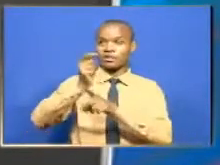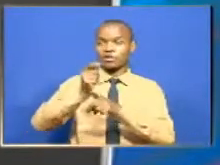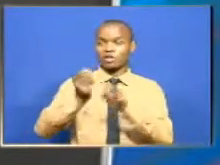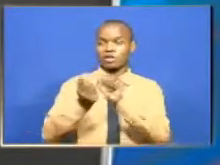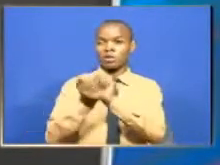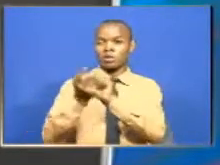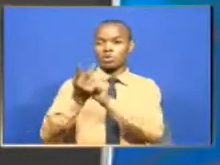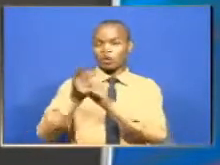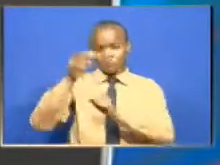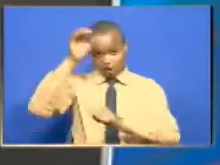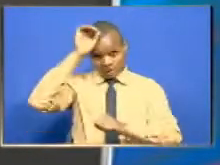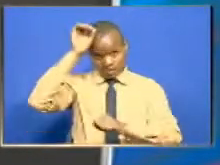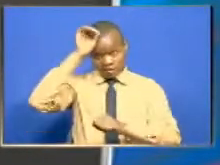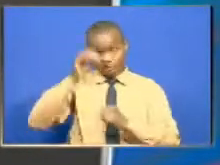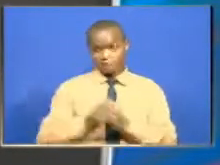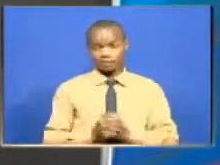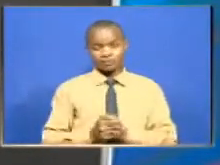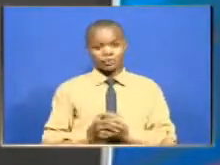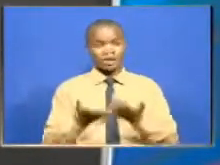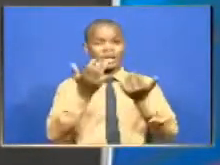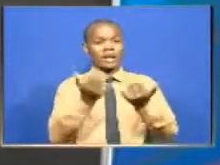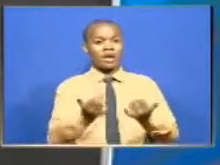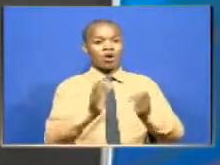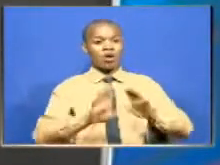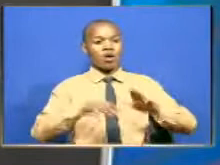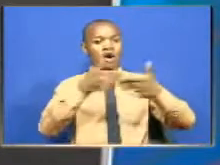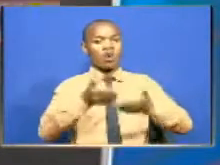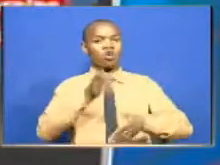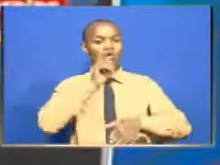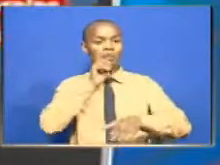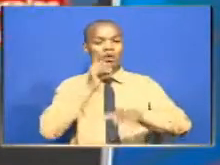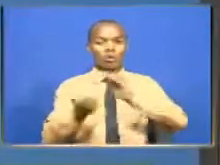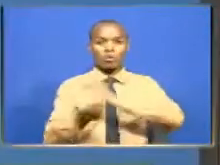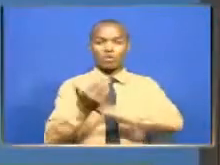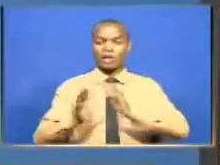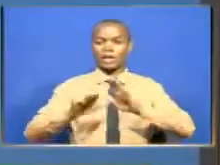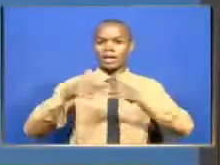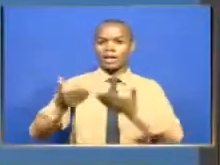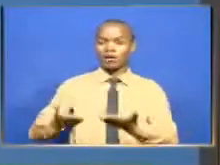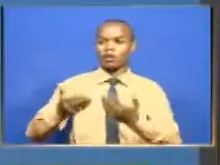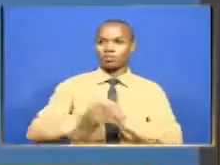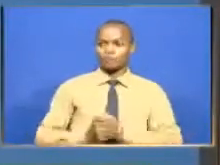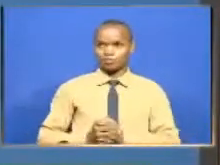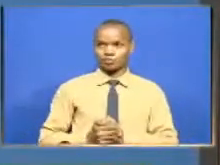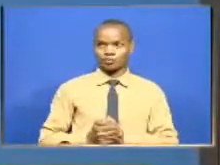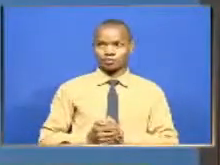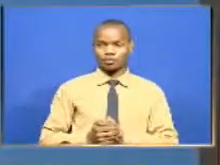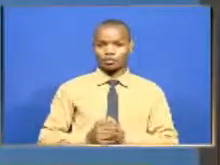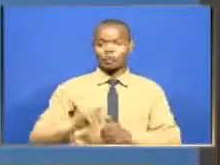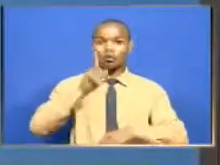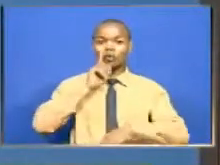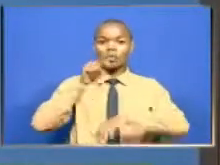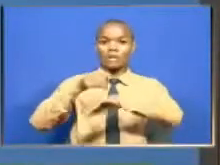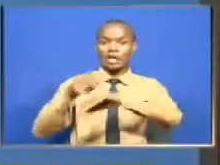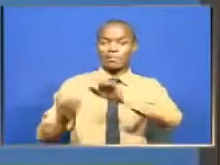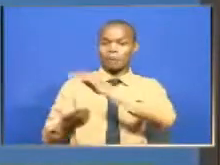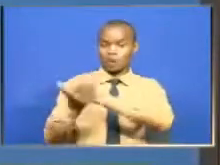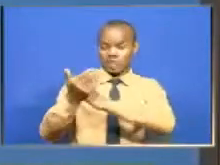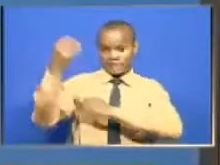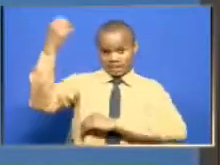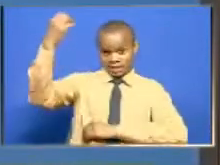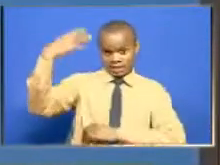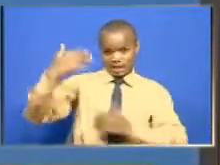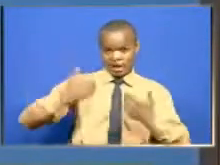12 degrees Celsius. Let's now take a look at how your tomorrow morning will be like. And we'll be waking up to sunny intervals from